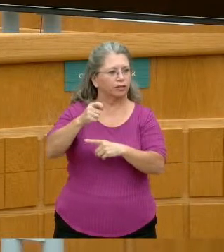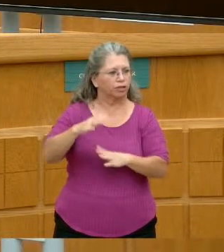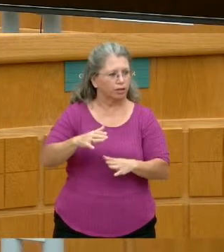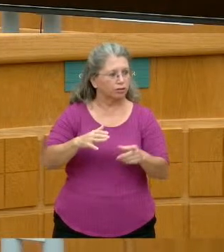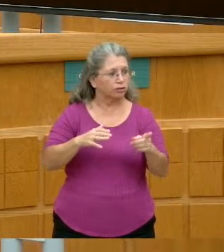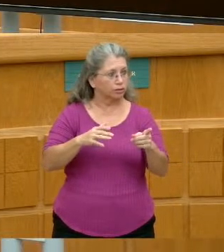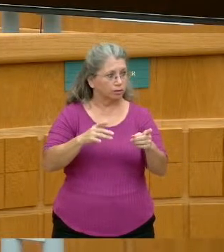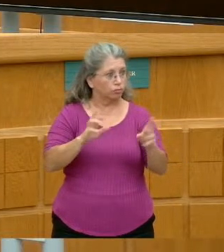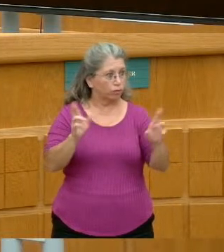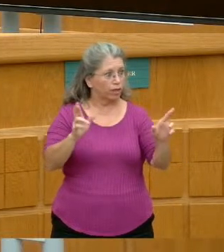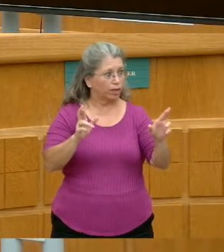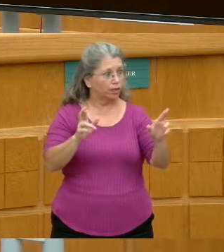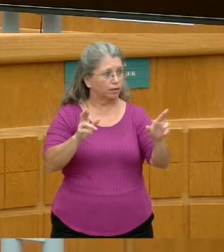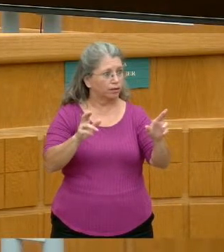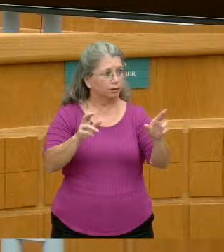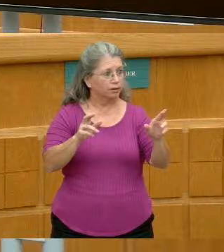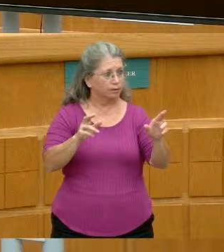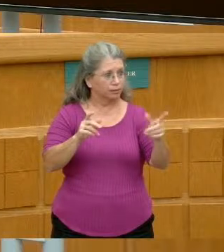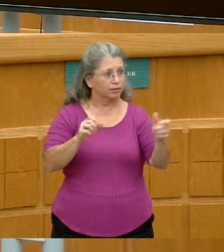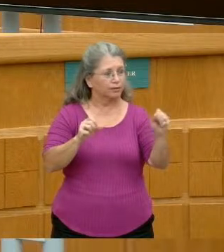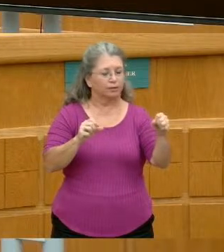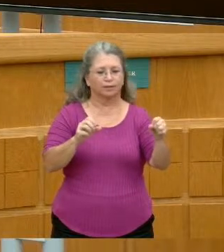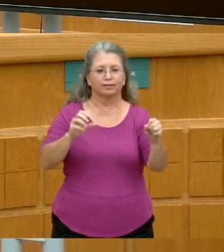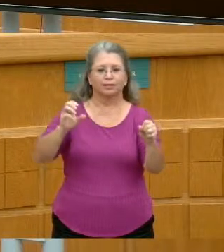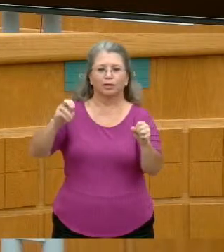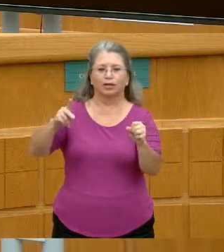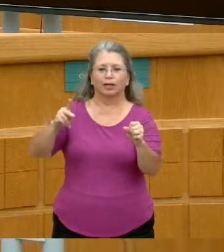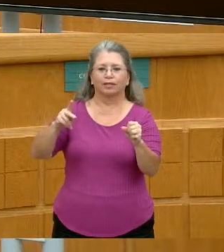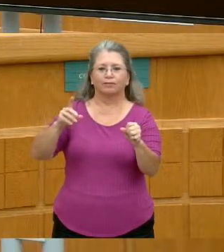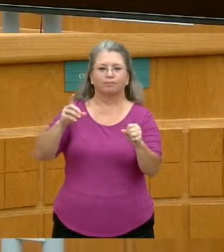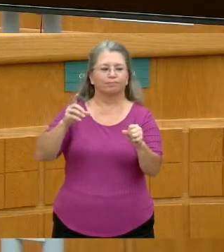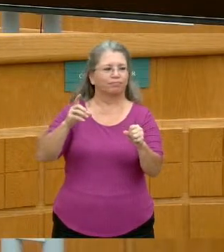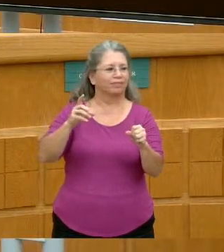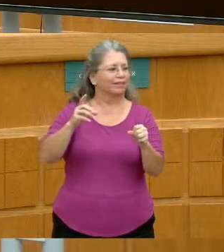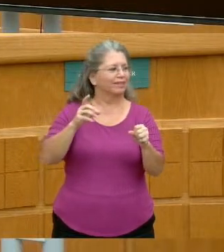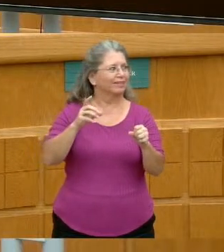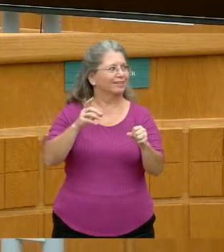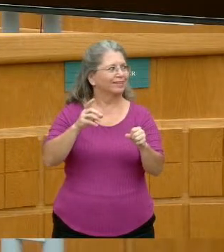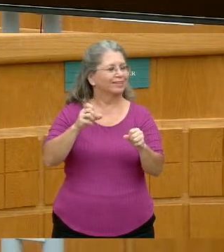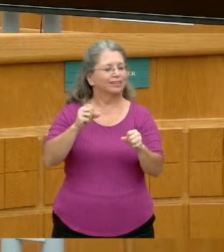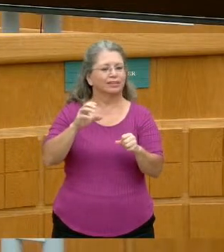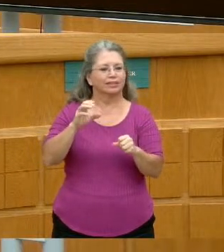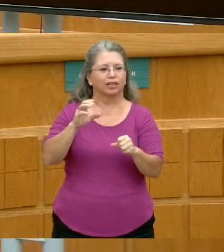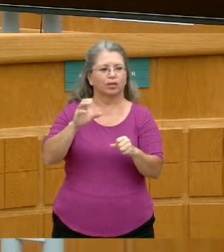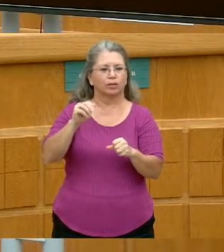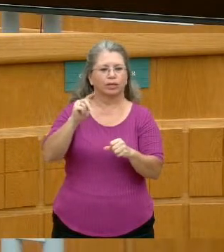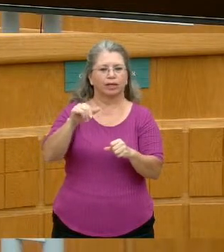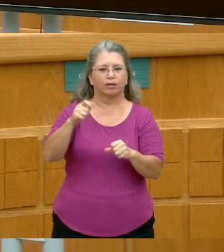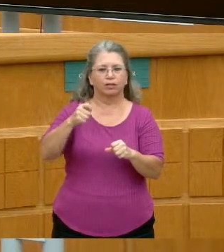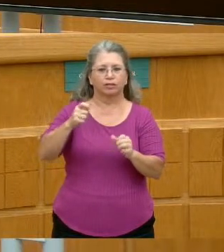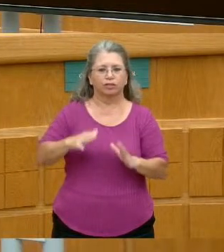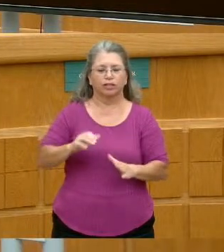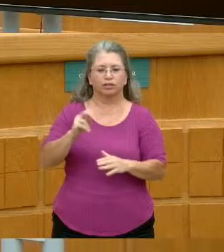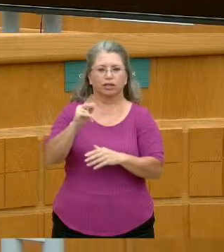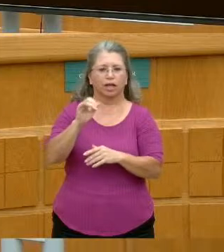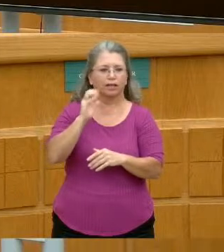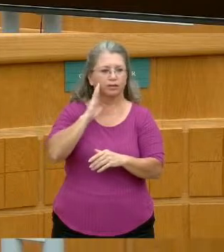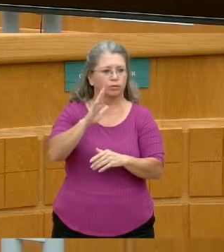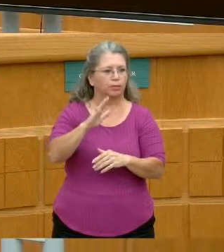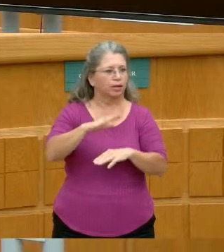up? It's coming on? Okay, so Nueces County Judge Barbara Canales will be up here on